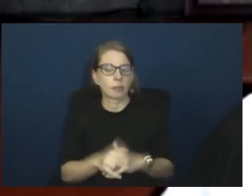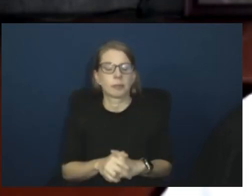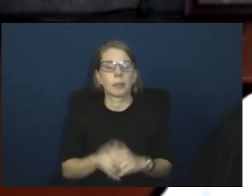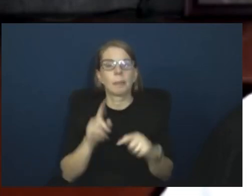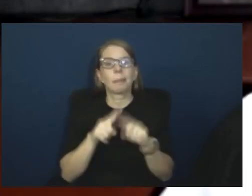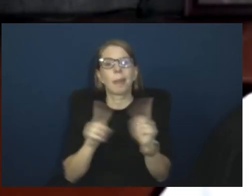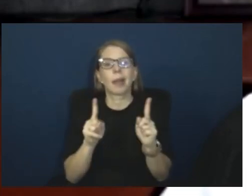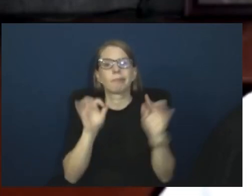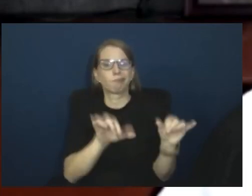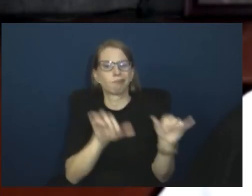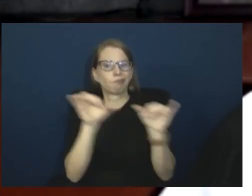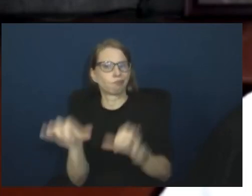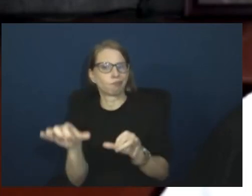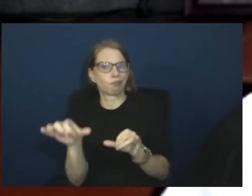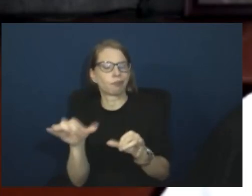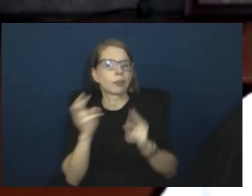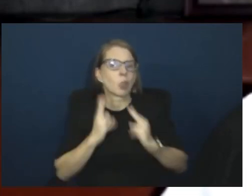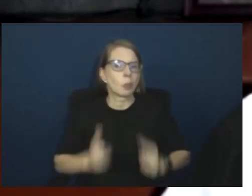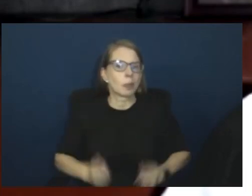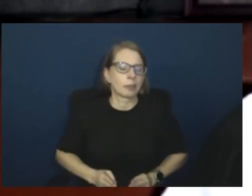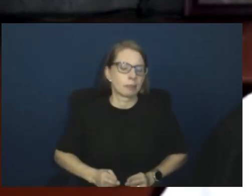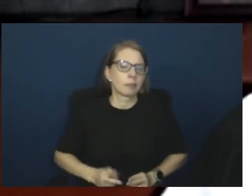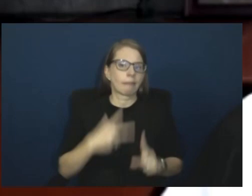to the human vaccines, and